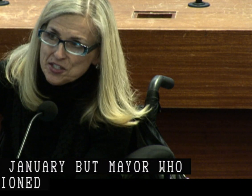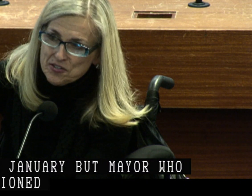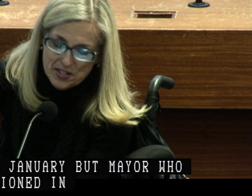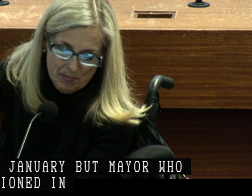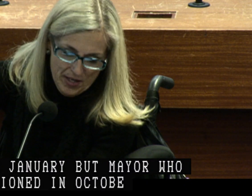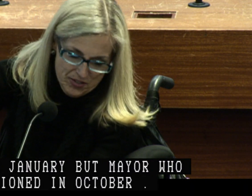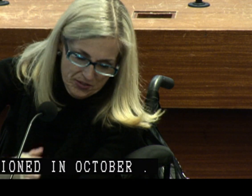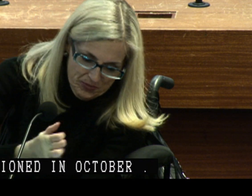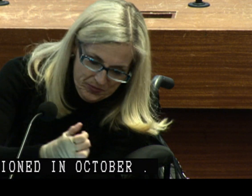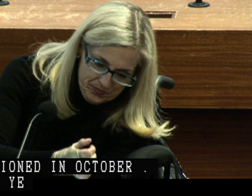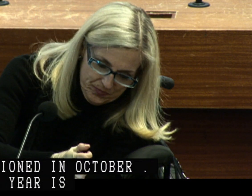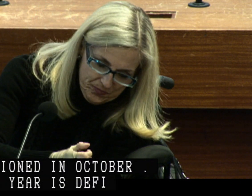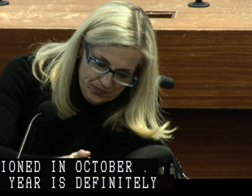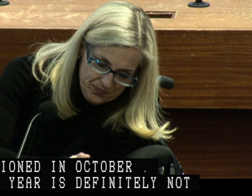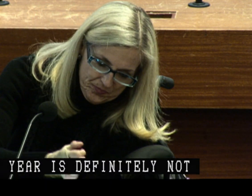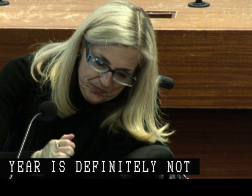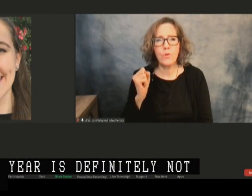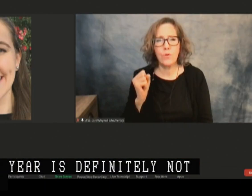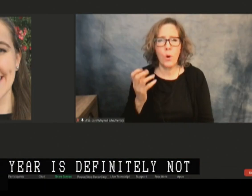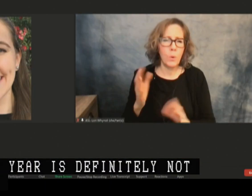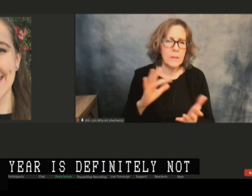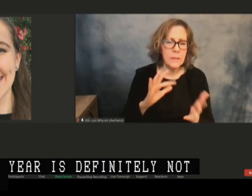all the details and get back to you.